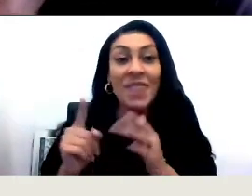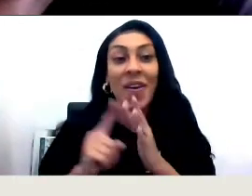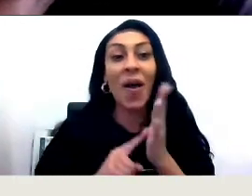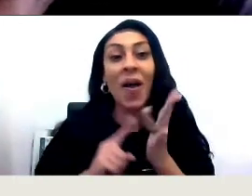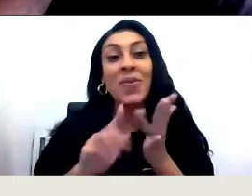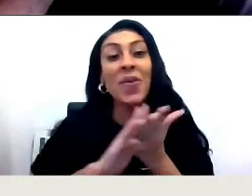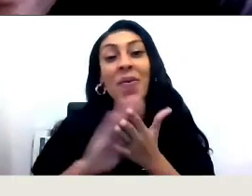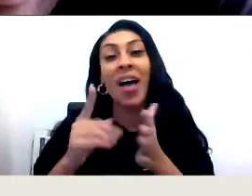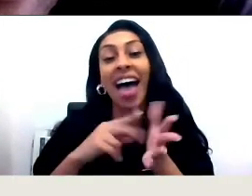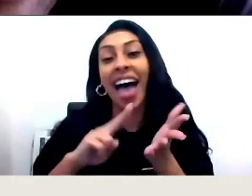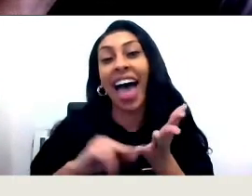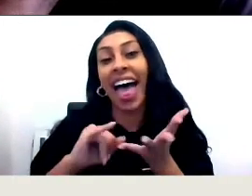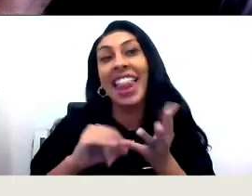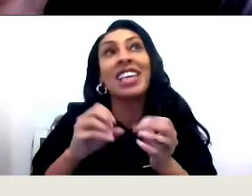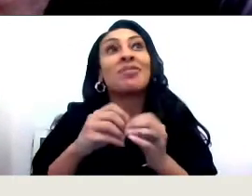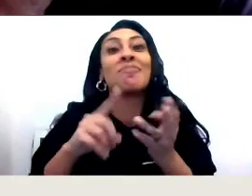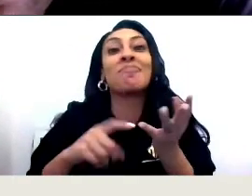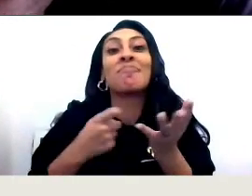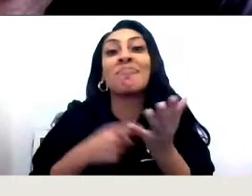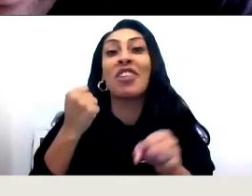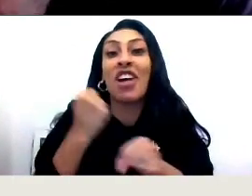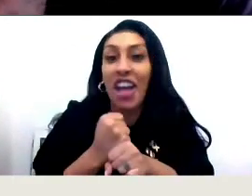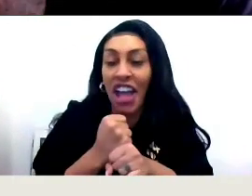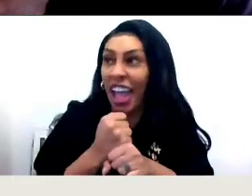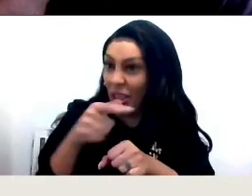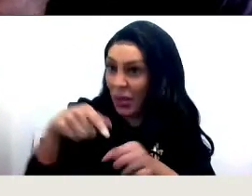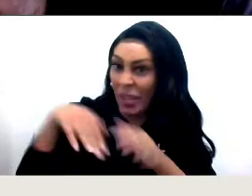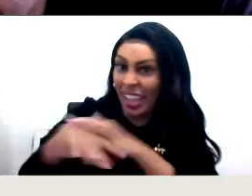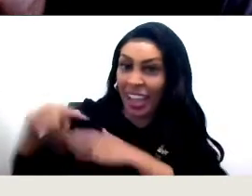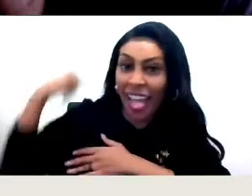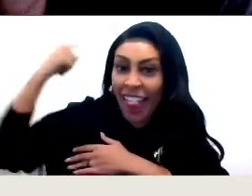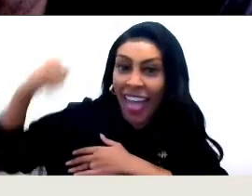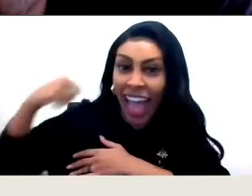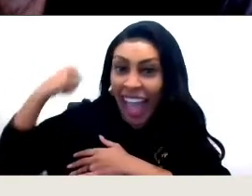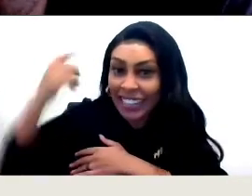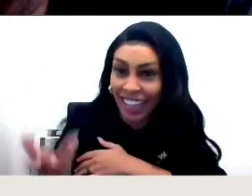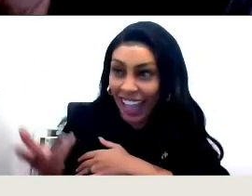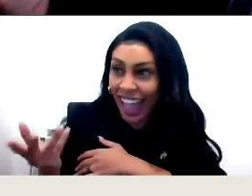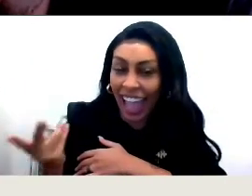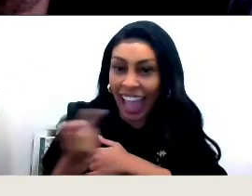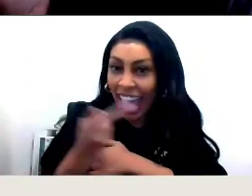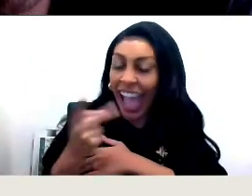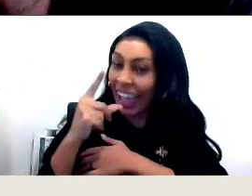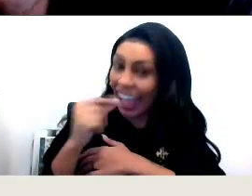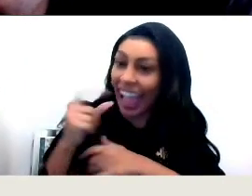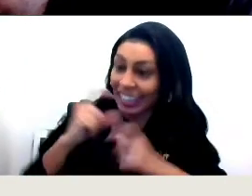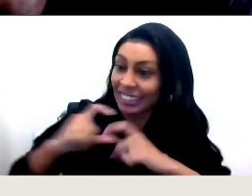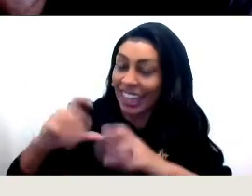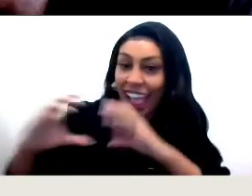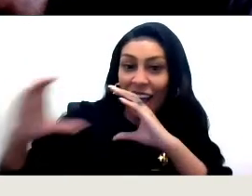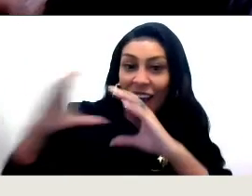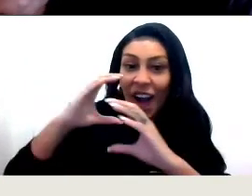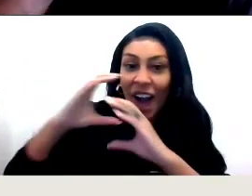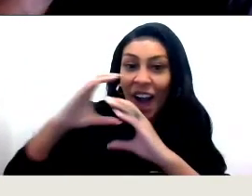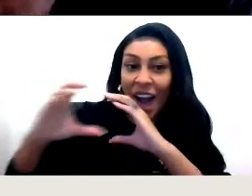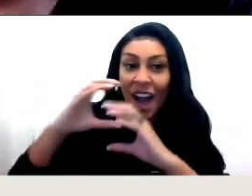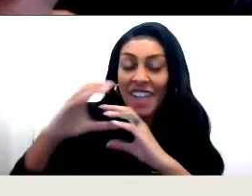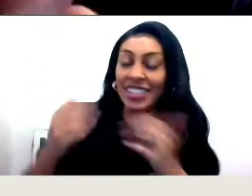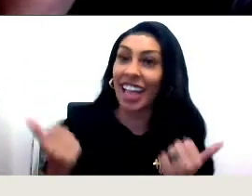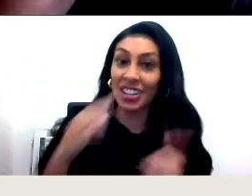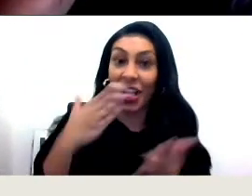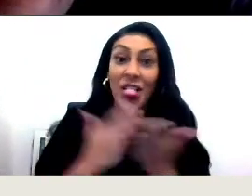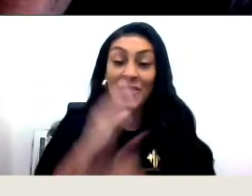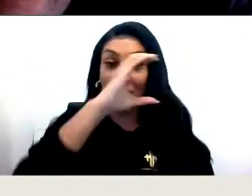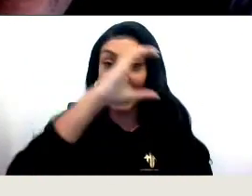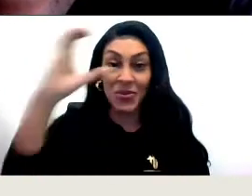Johannesburg, and you are there in the UK, in London, and we can still have this moment to at least converse over our breakfast. So,